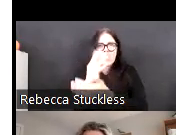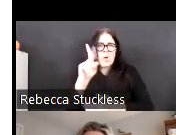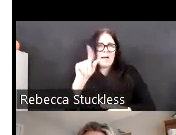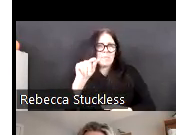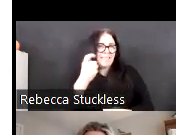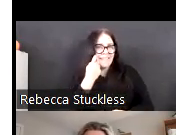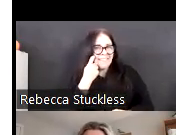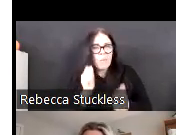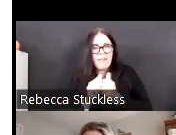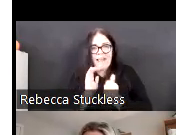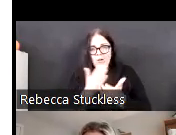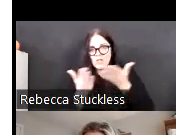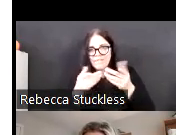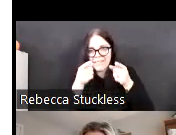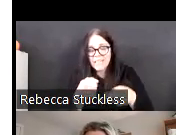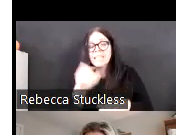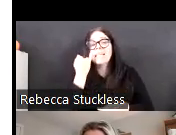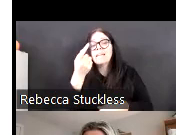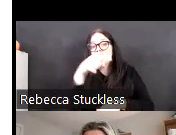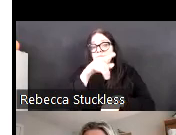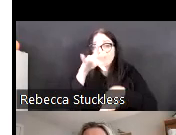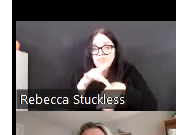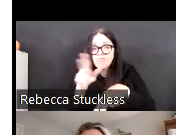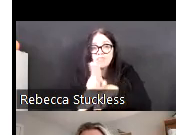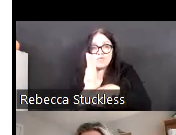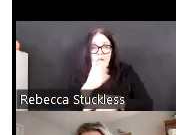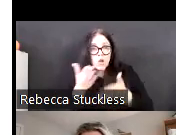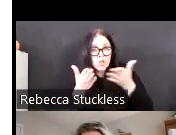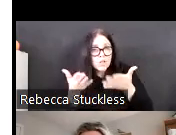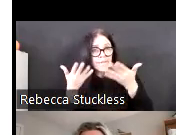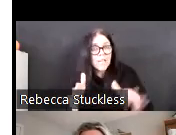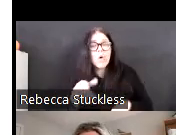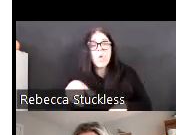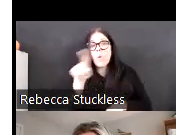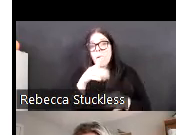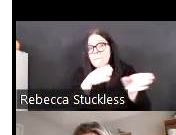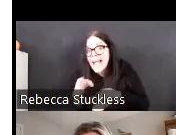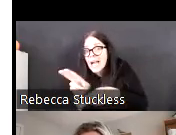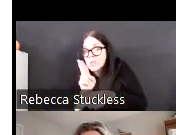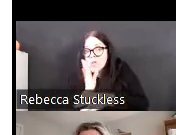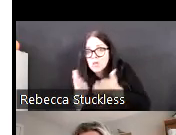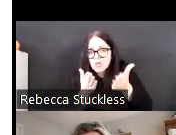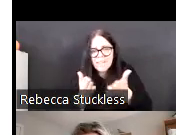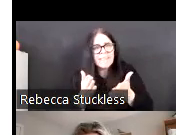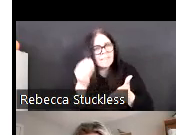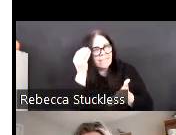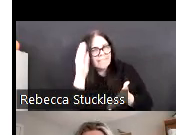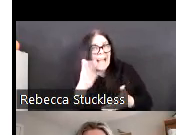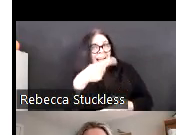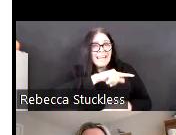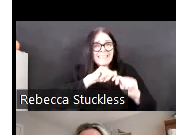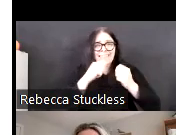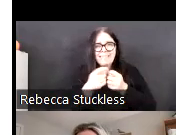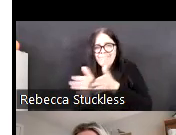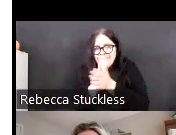our services. And if you have used our services before or planning to use them, you should know that our team is eager to work with all of